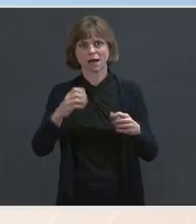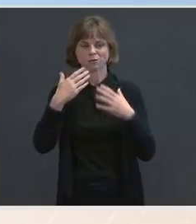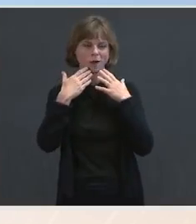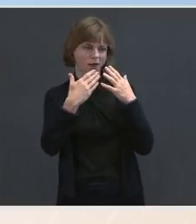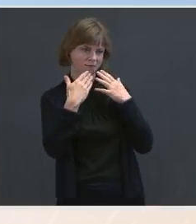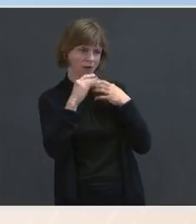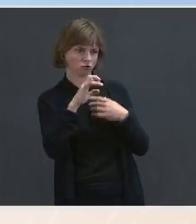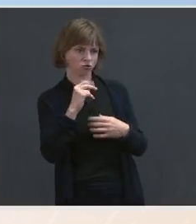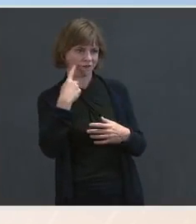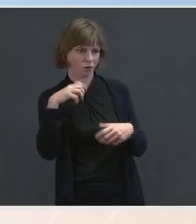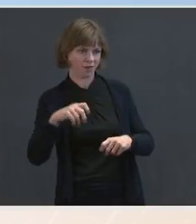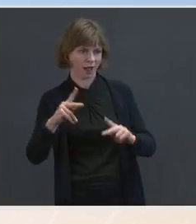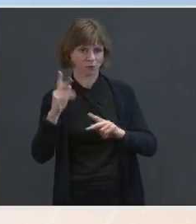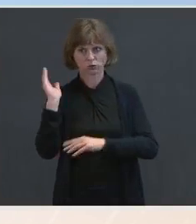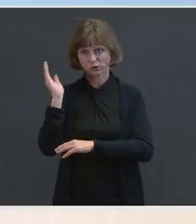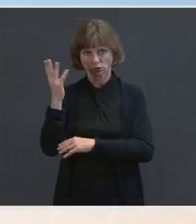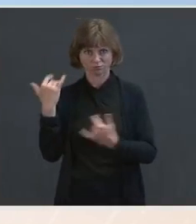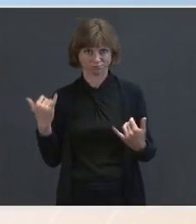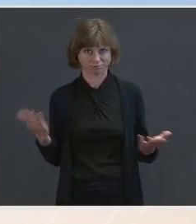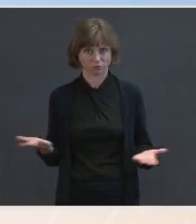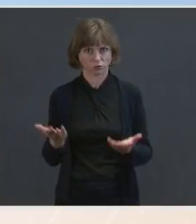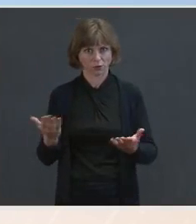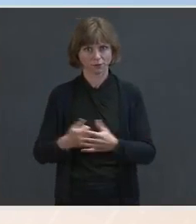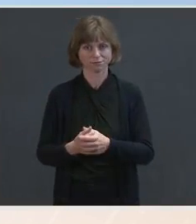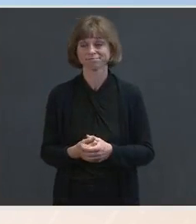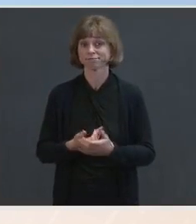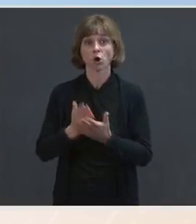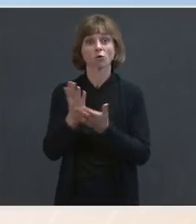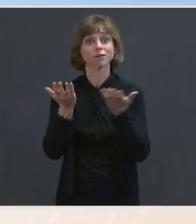with you. All right. Go ahead, Jeff.